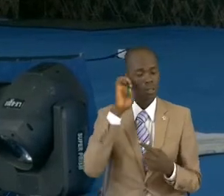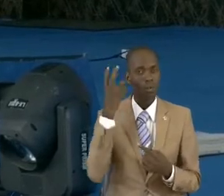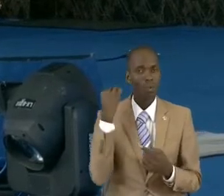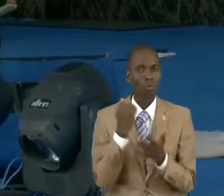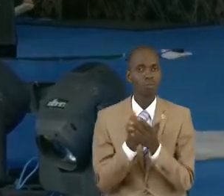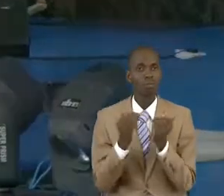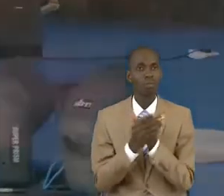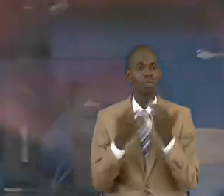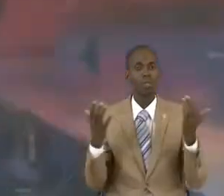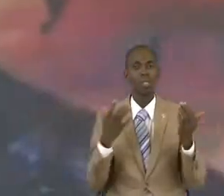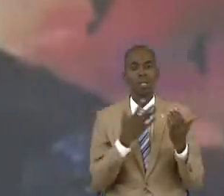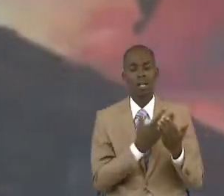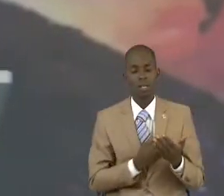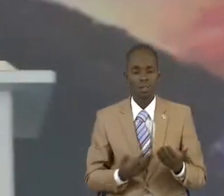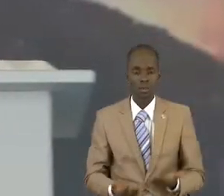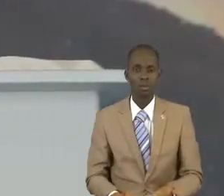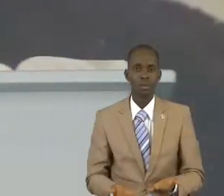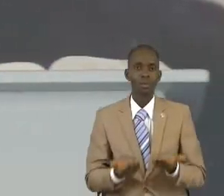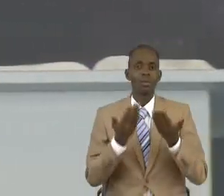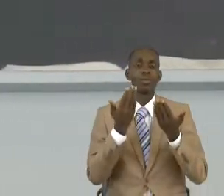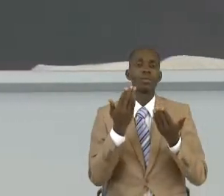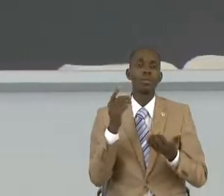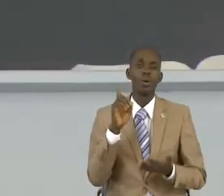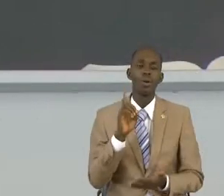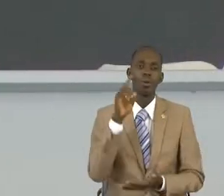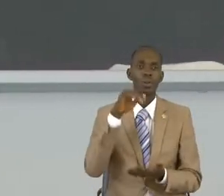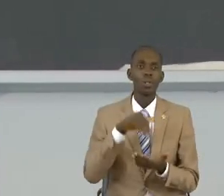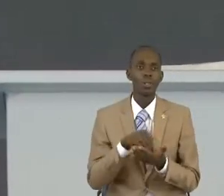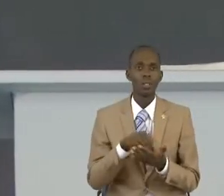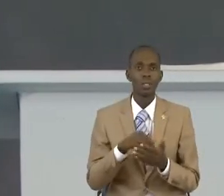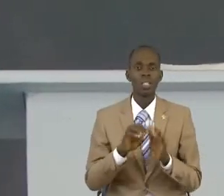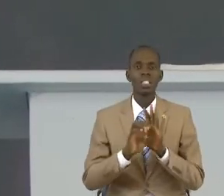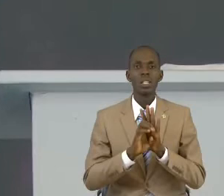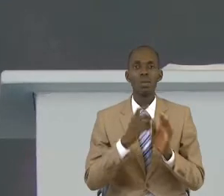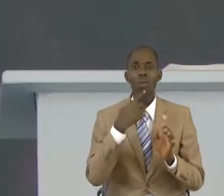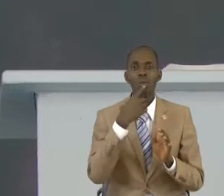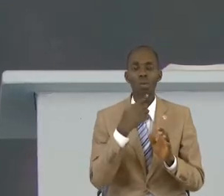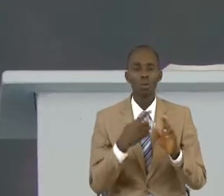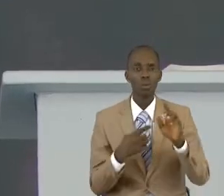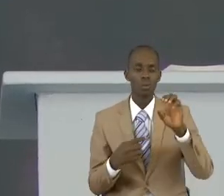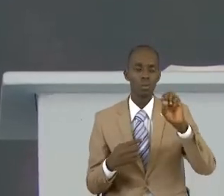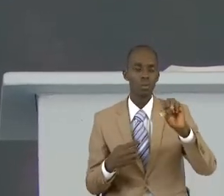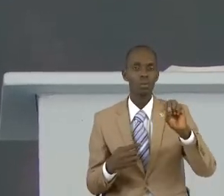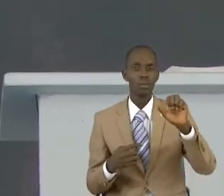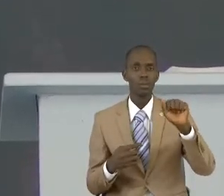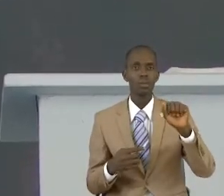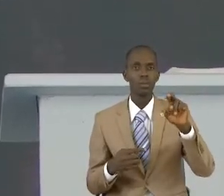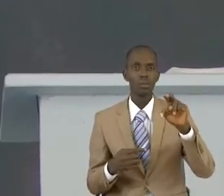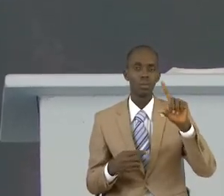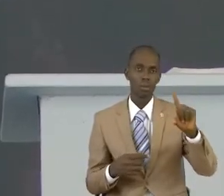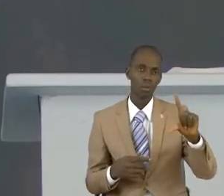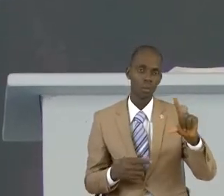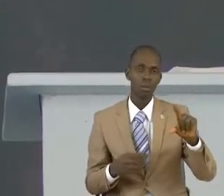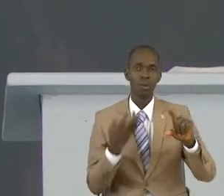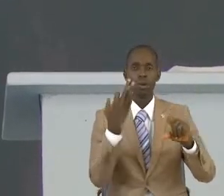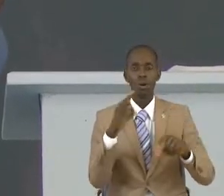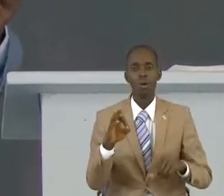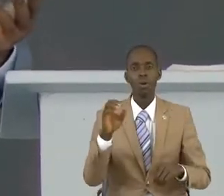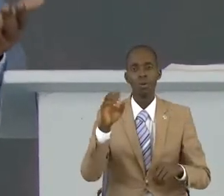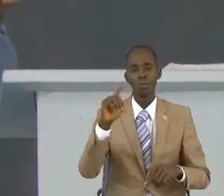Saul of Tarsus had the revelation given to him.